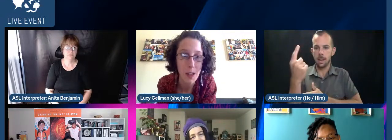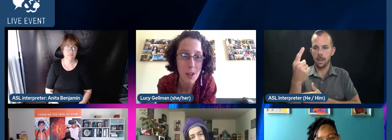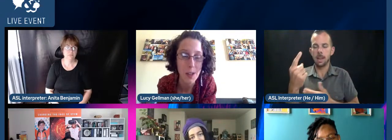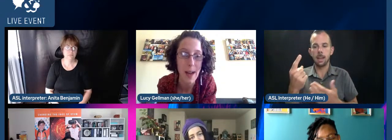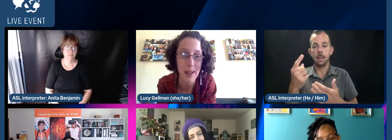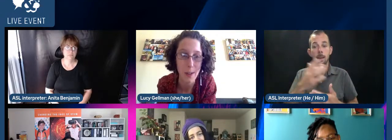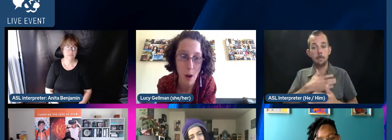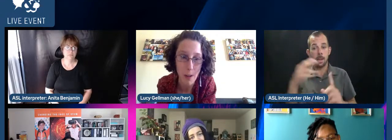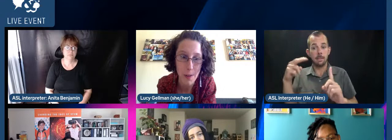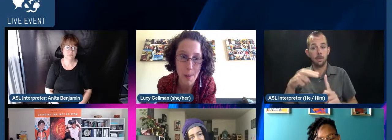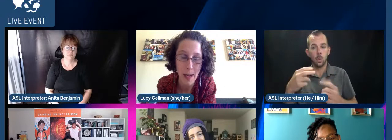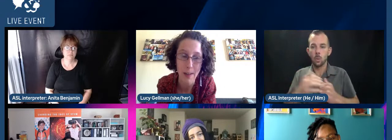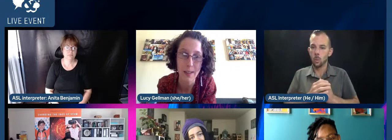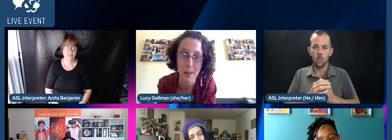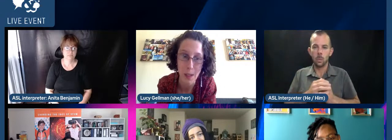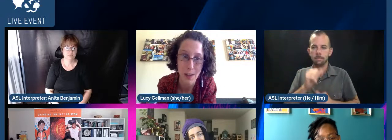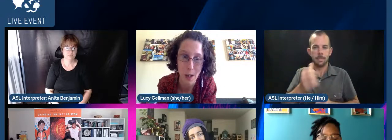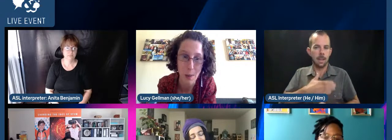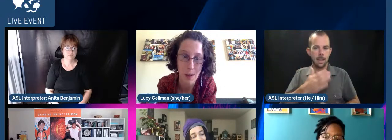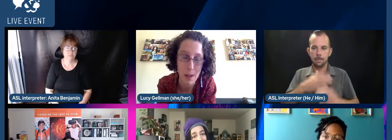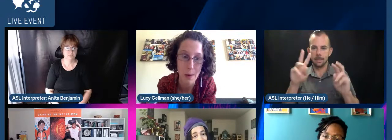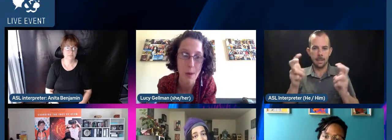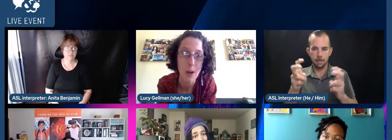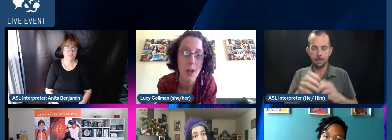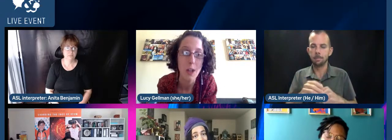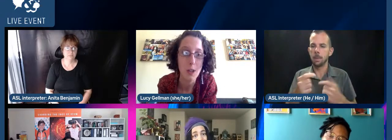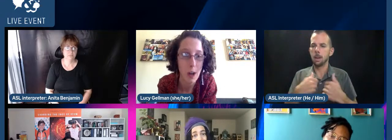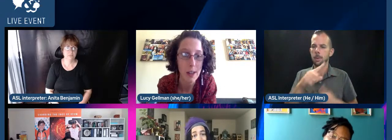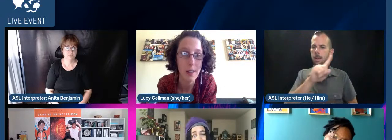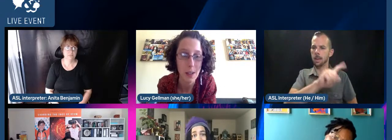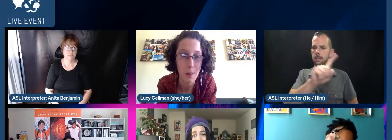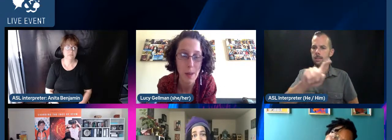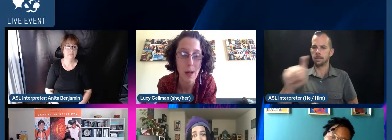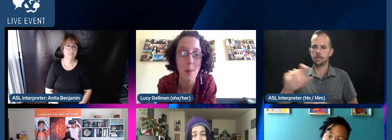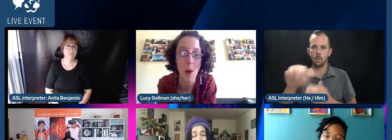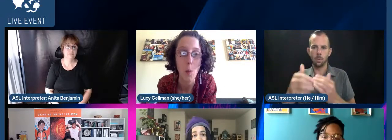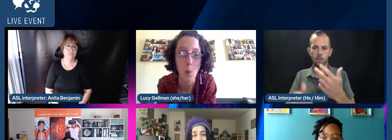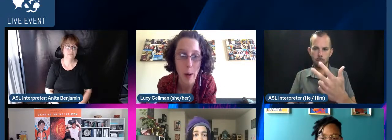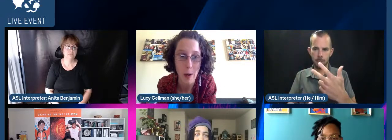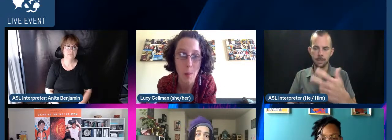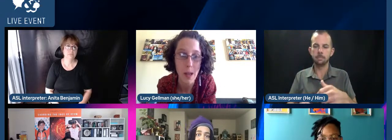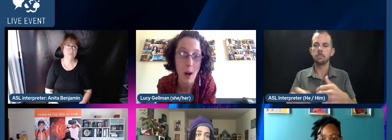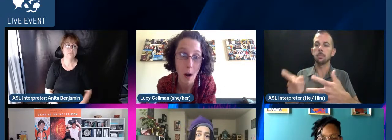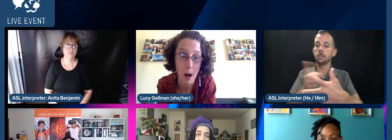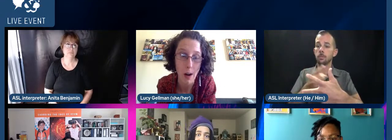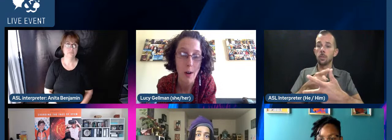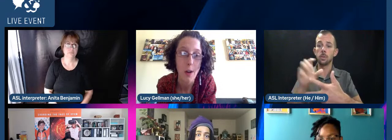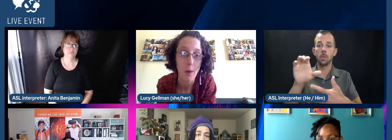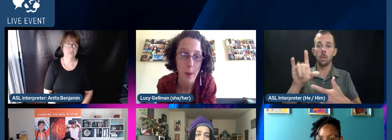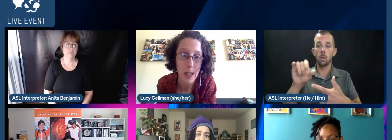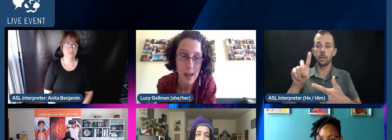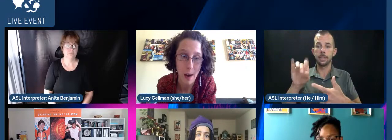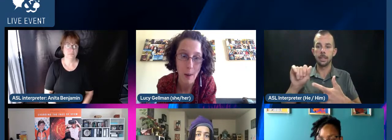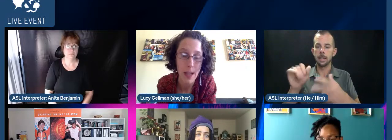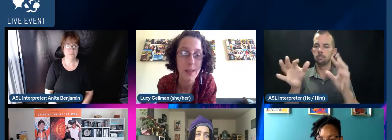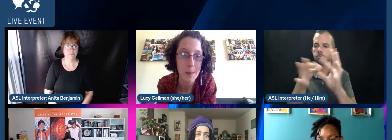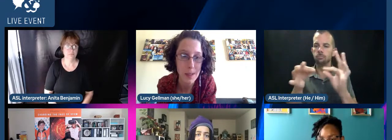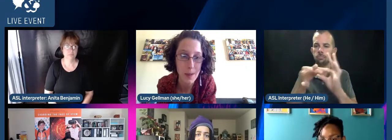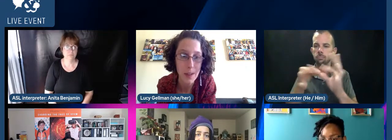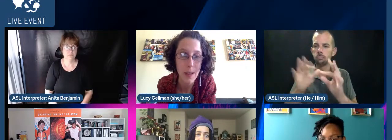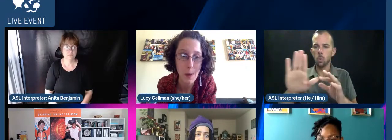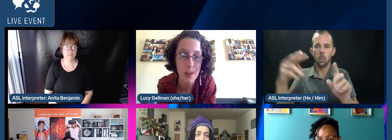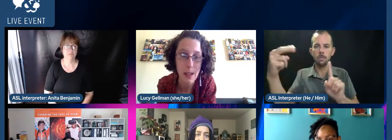I want to ask all of the panelists, and I'm going to start with you, to talk a little bit about where we are right now,